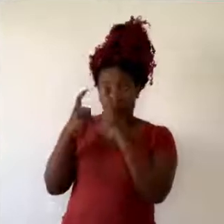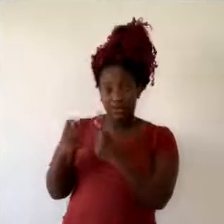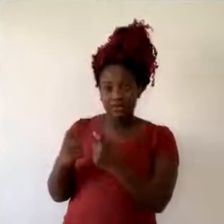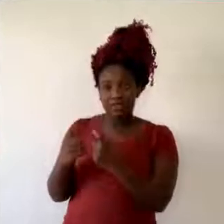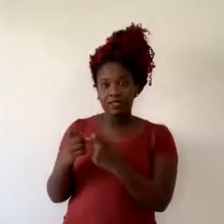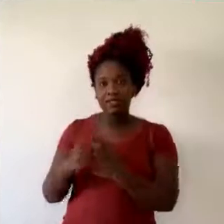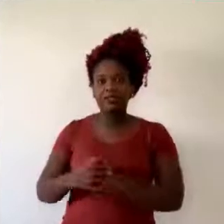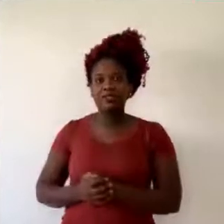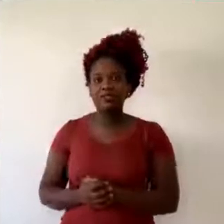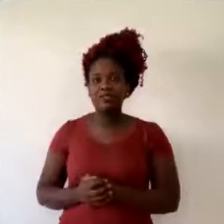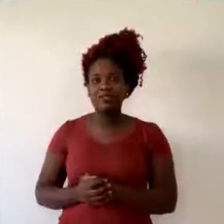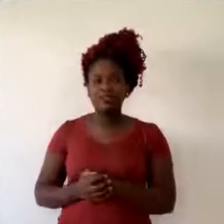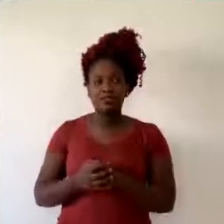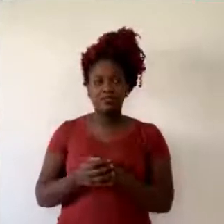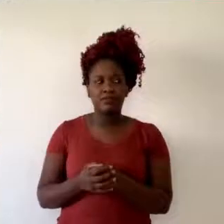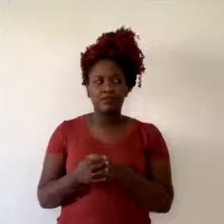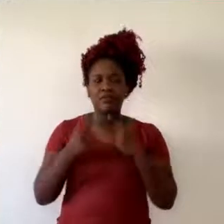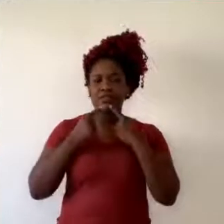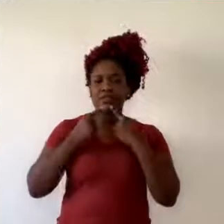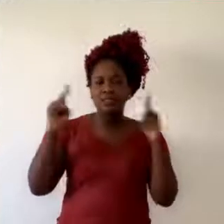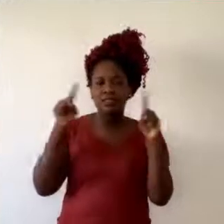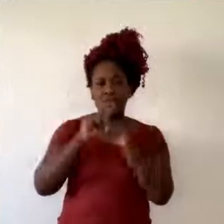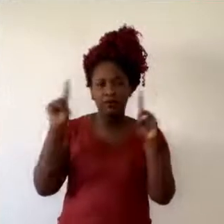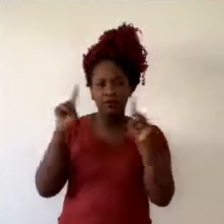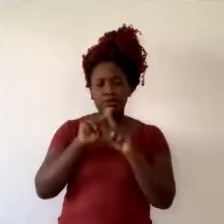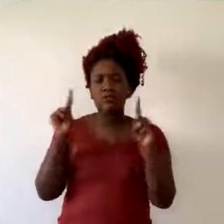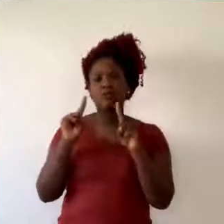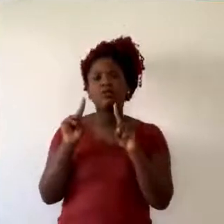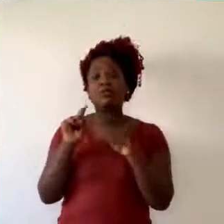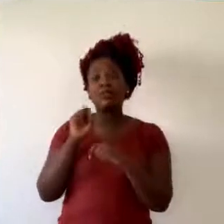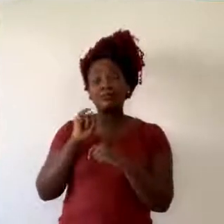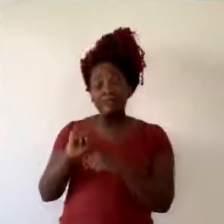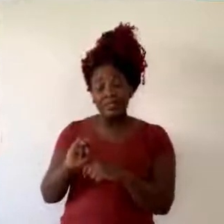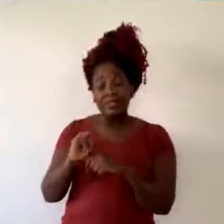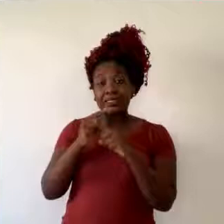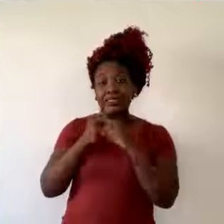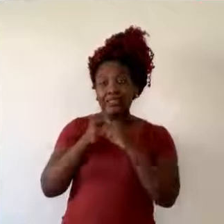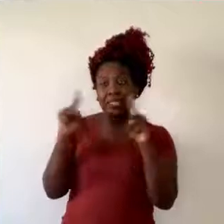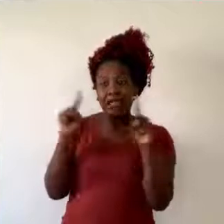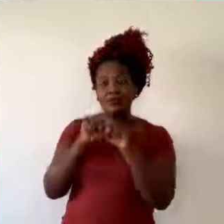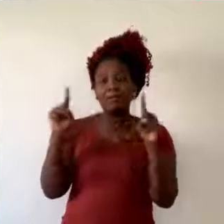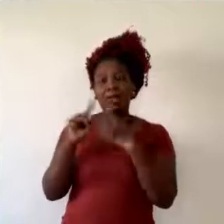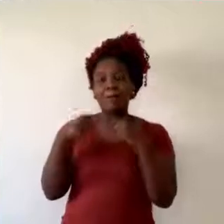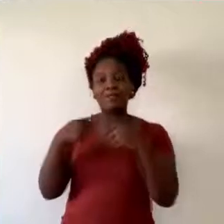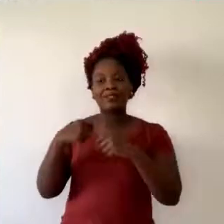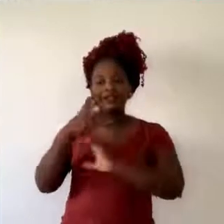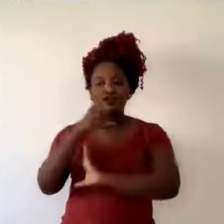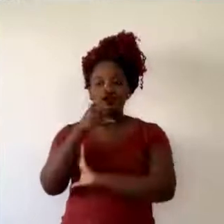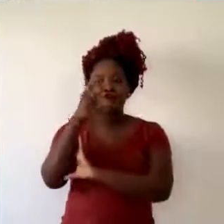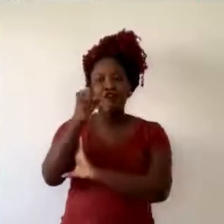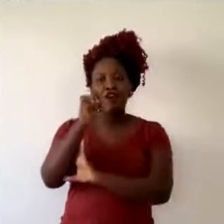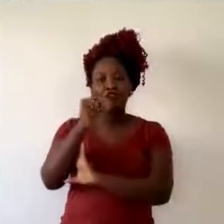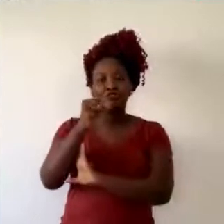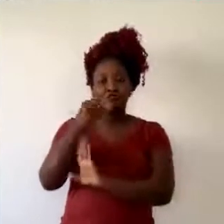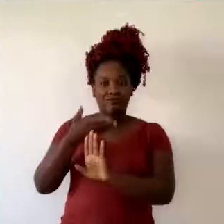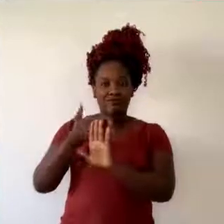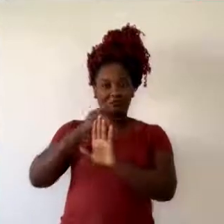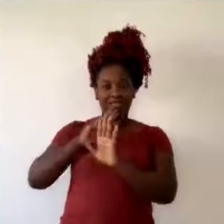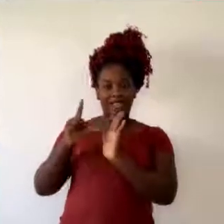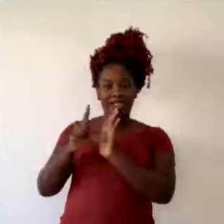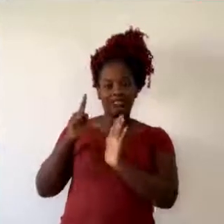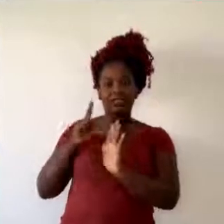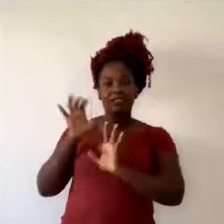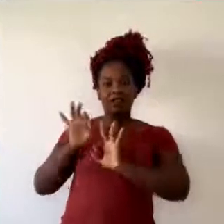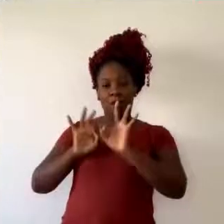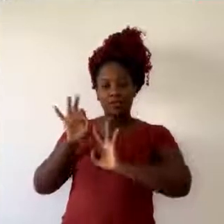if you endure violence, denounce it. But in order to do that, she needs to be strong. She needs